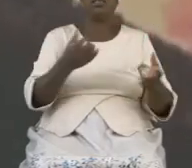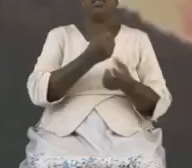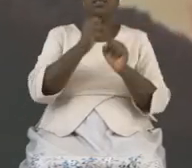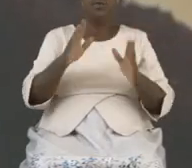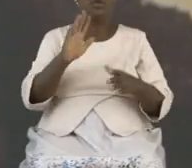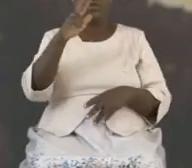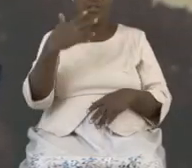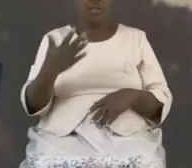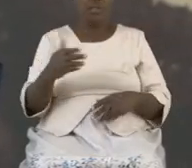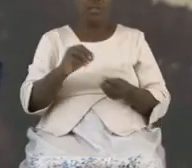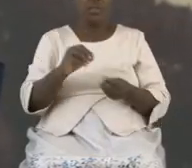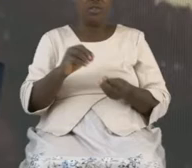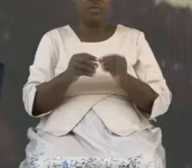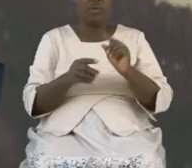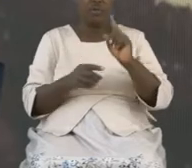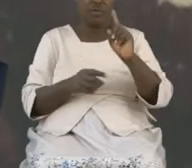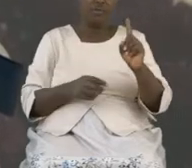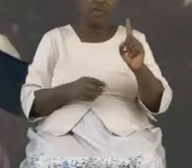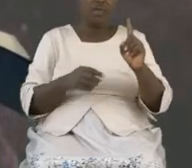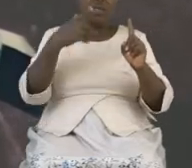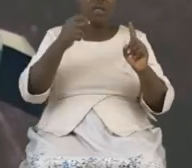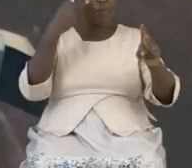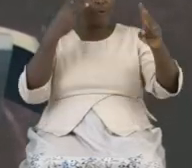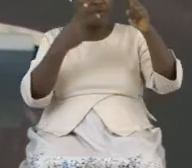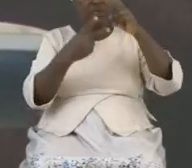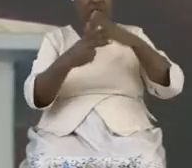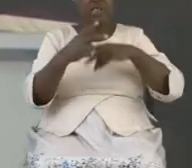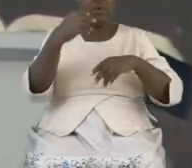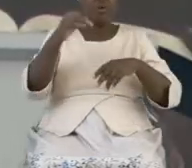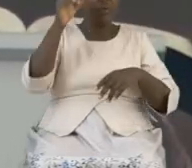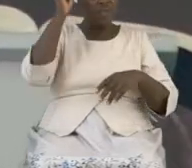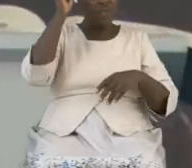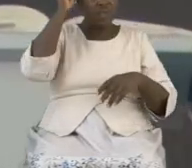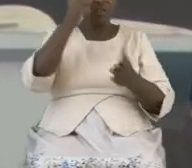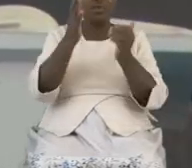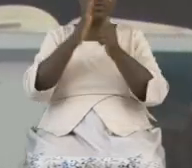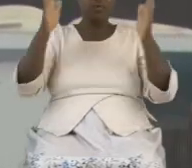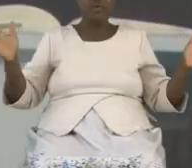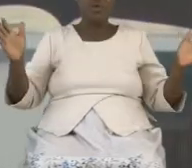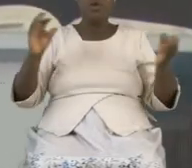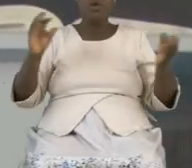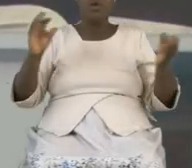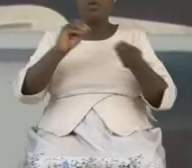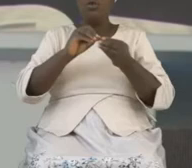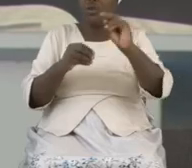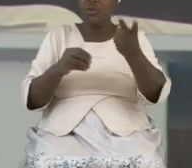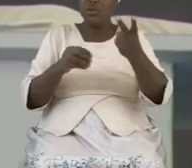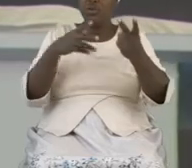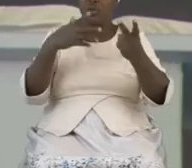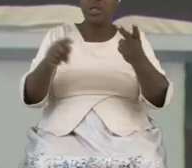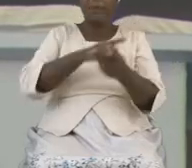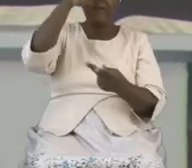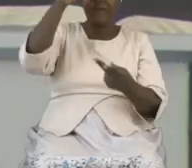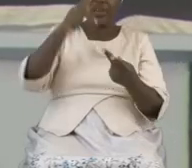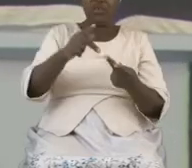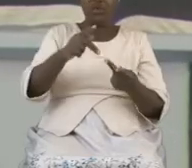one, the prophecy of his crucifixion. Number two, the perfection of